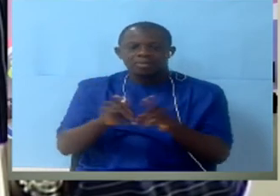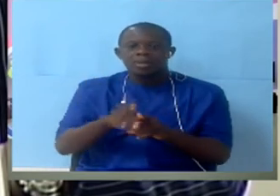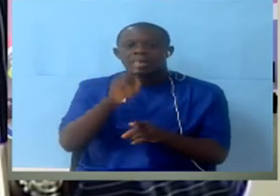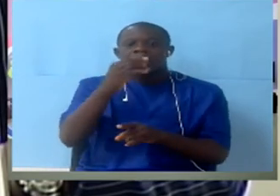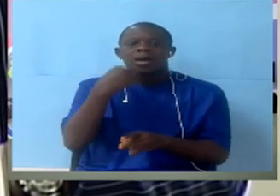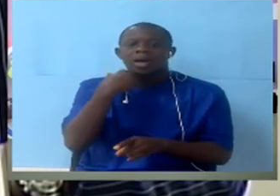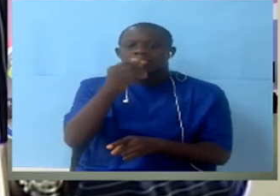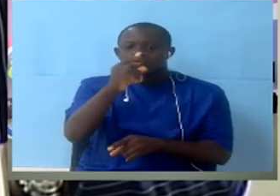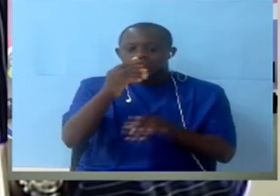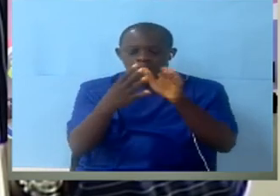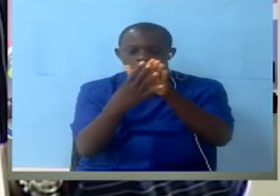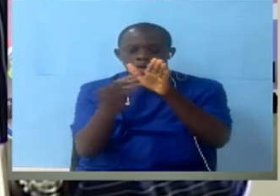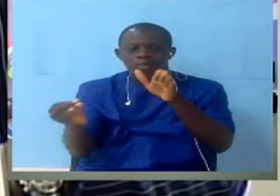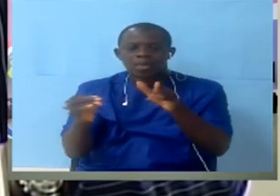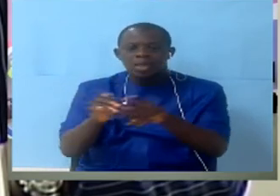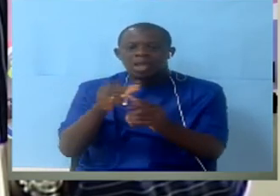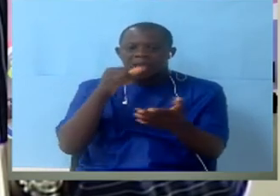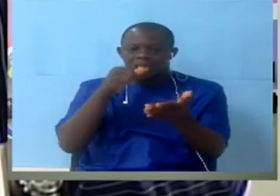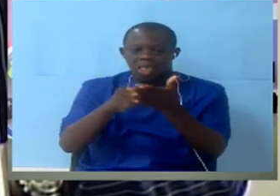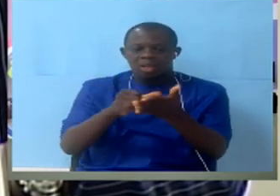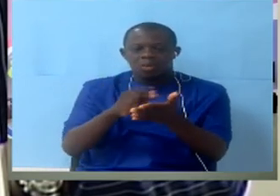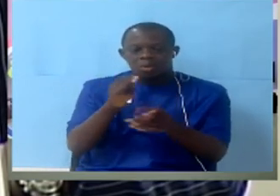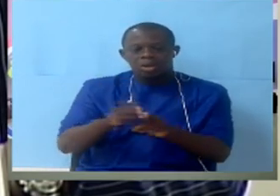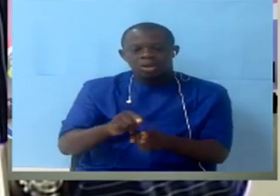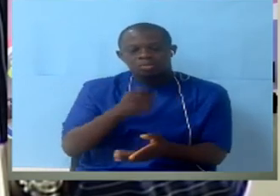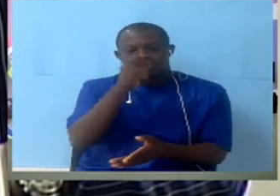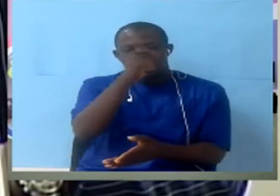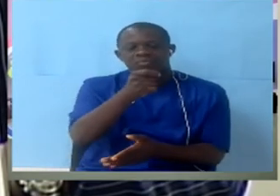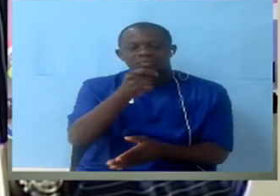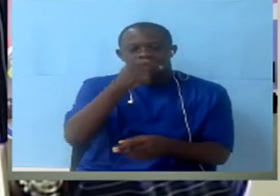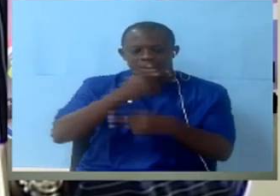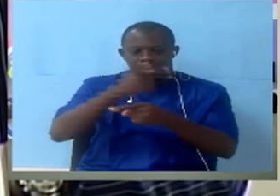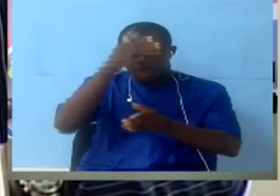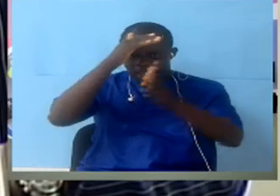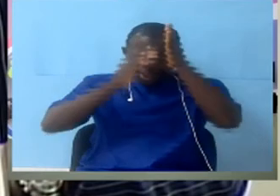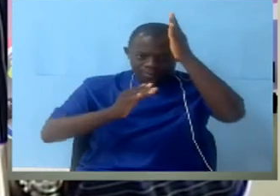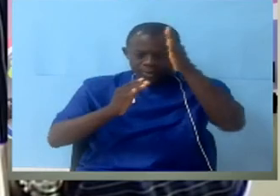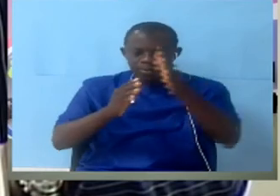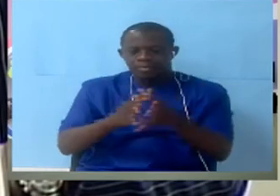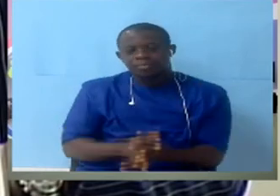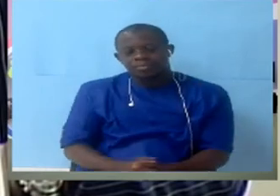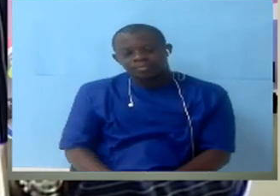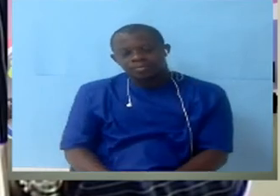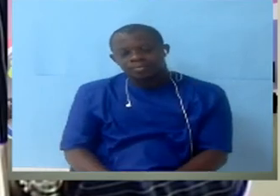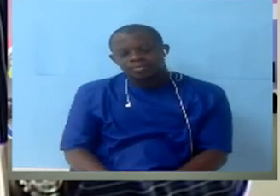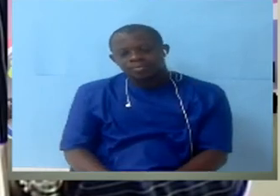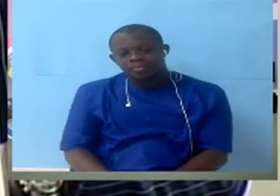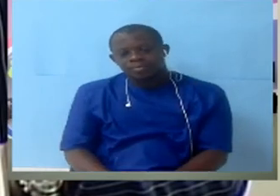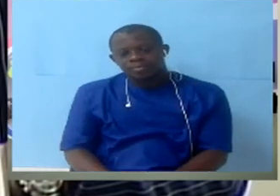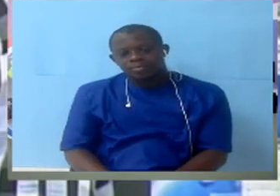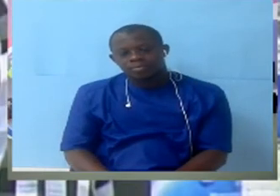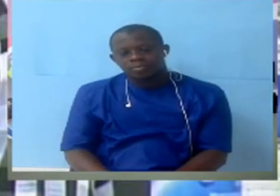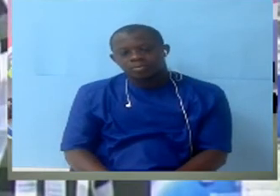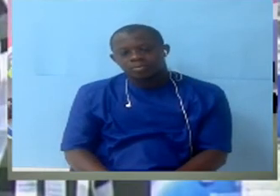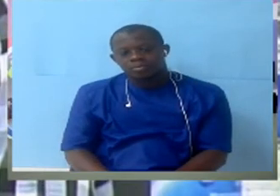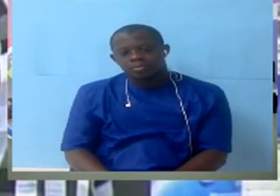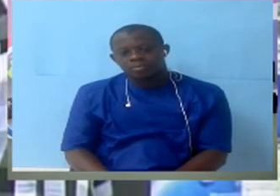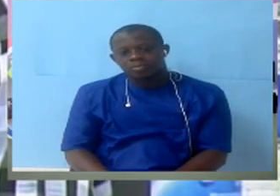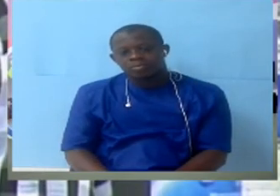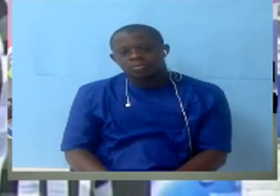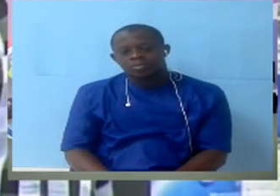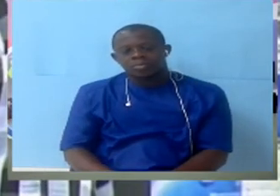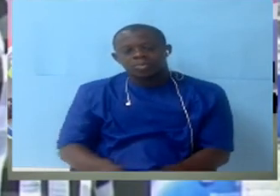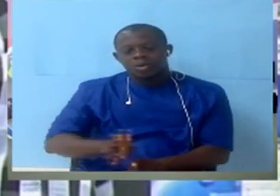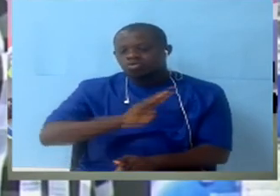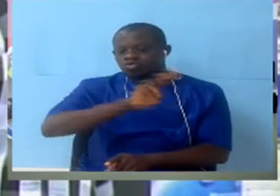army? Well, ko soldier of fana ye copy la ban we ye kala mudan ye letter ki do ki ifana yen ban. No, mom fence sent to the